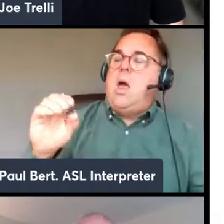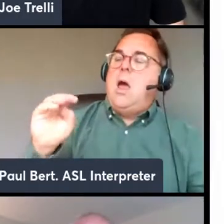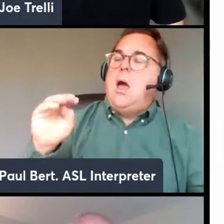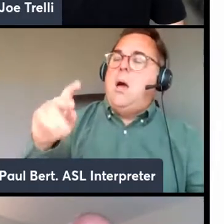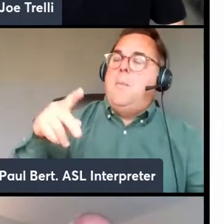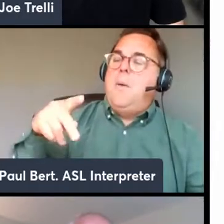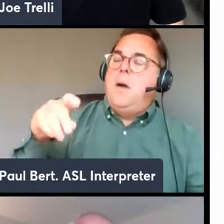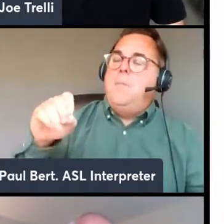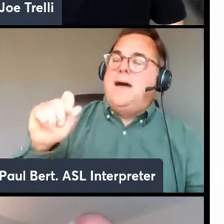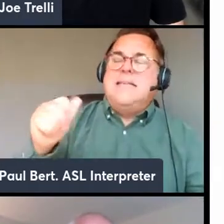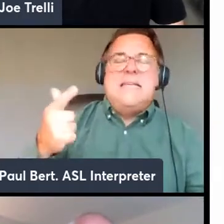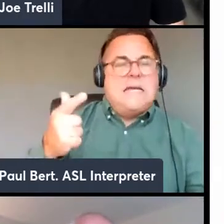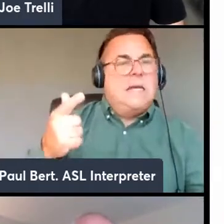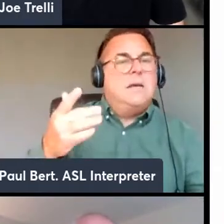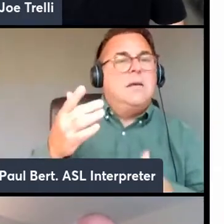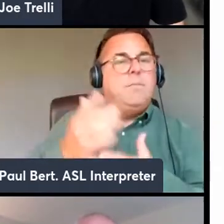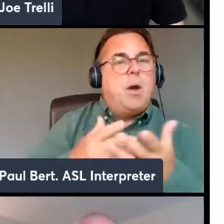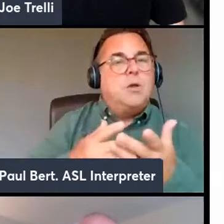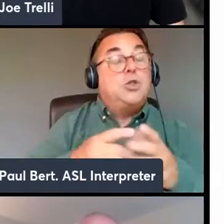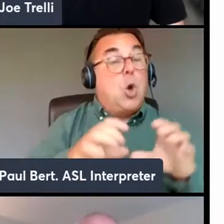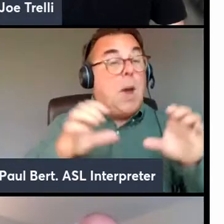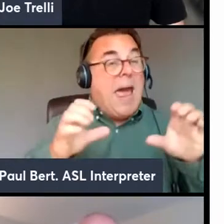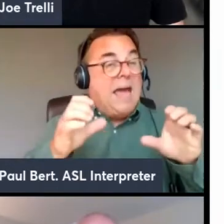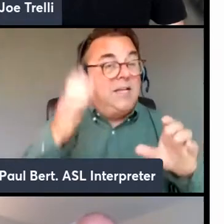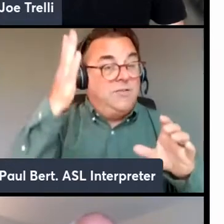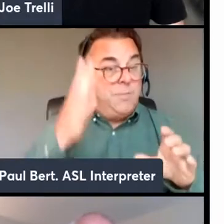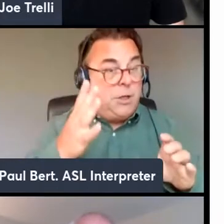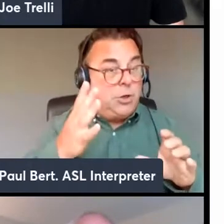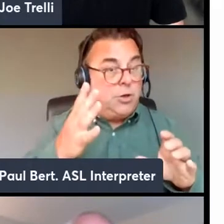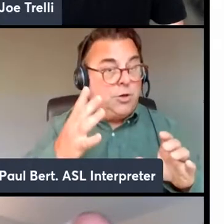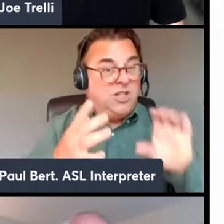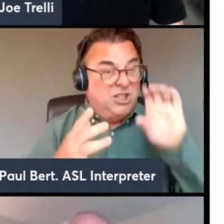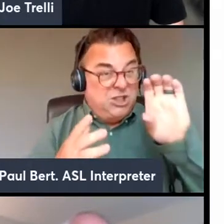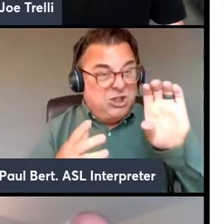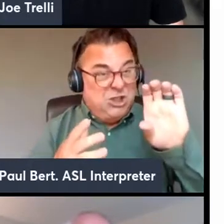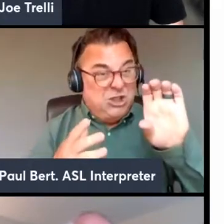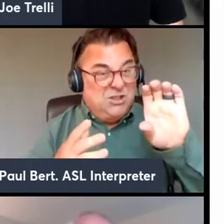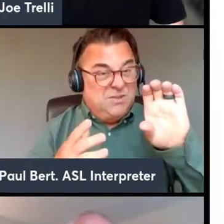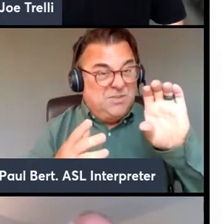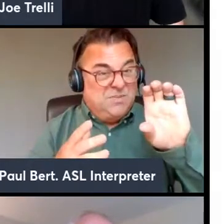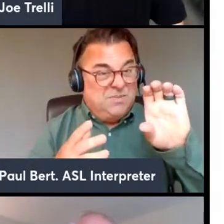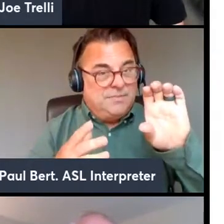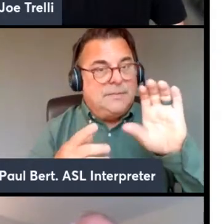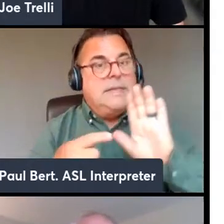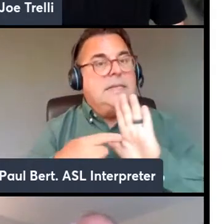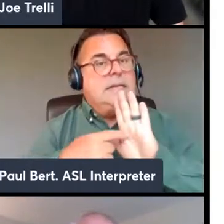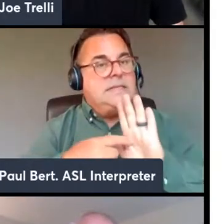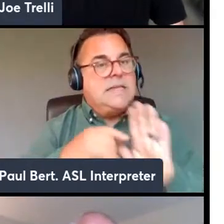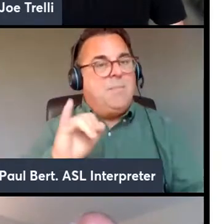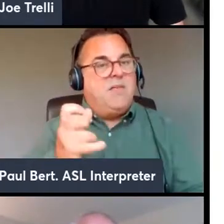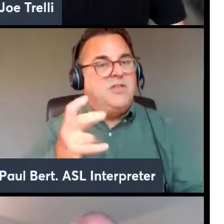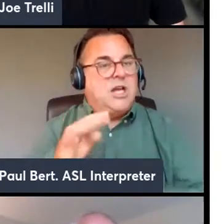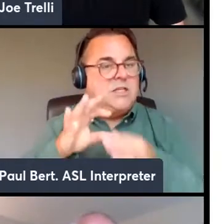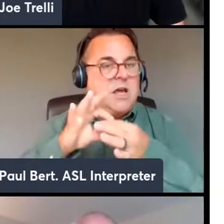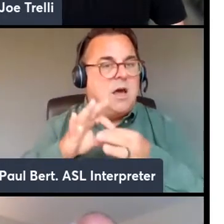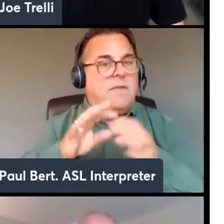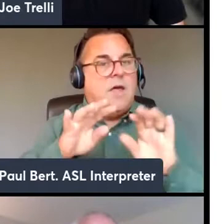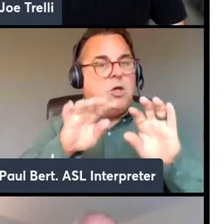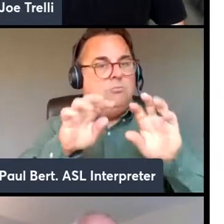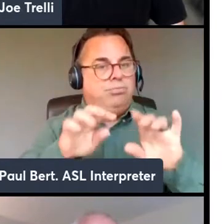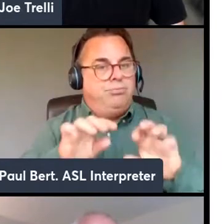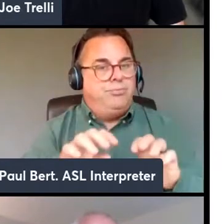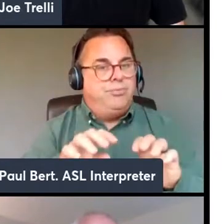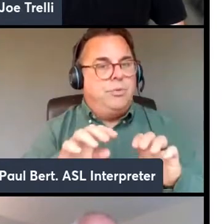release. So you have the active speaker view. And here's an example of the JSON that you would write